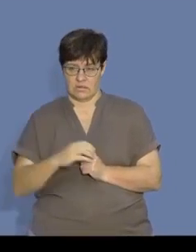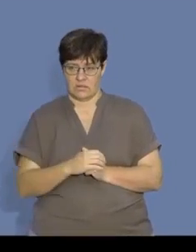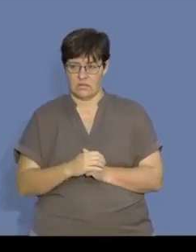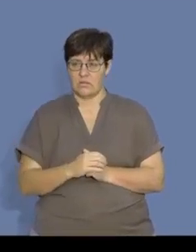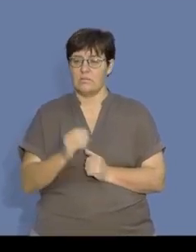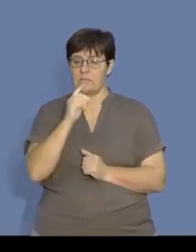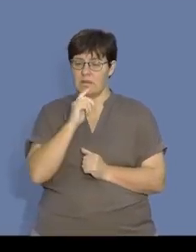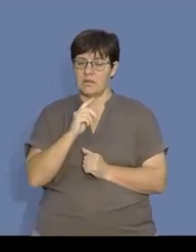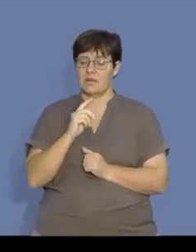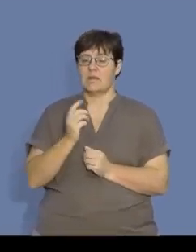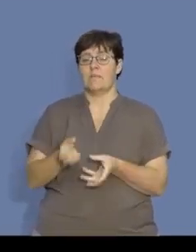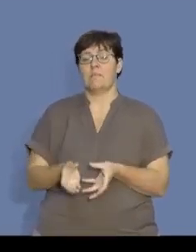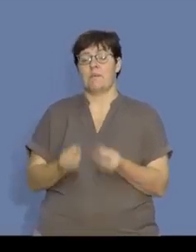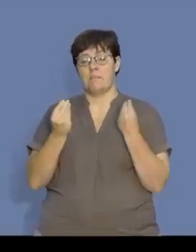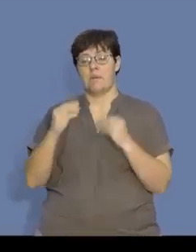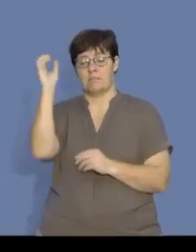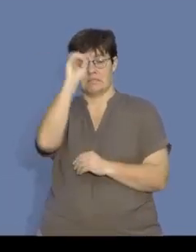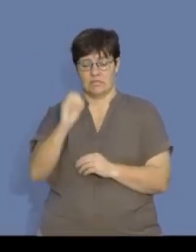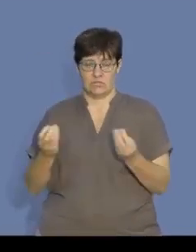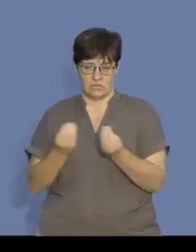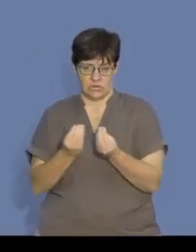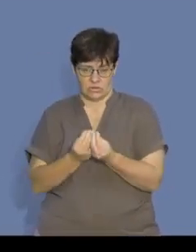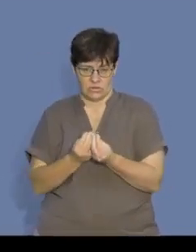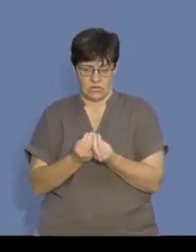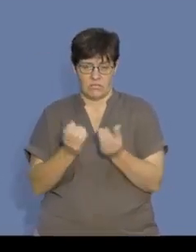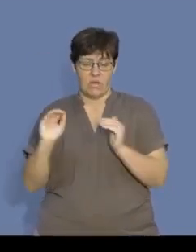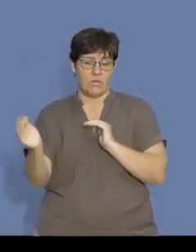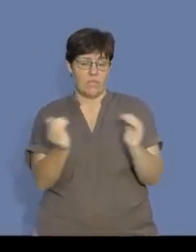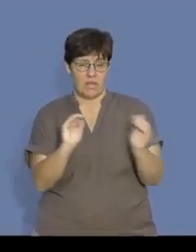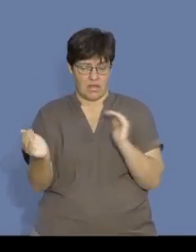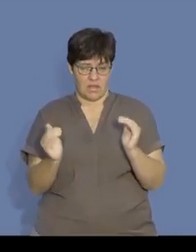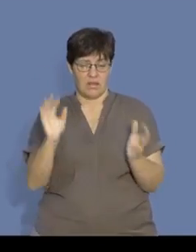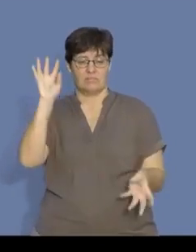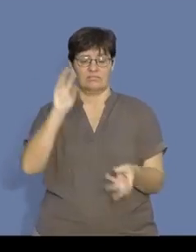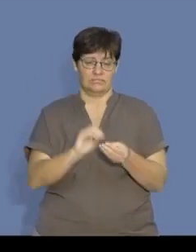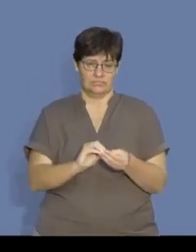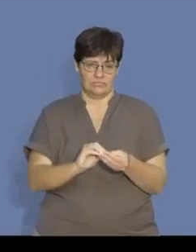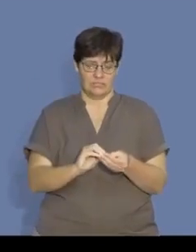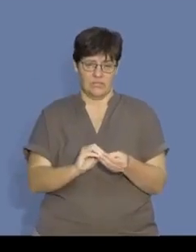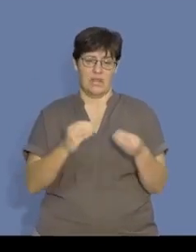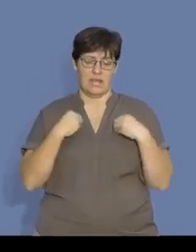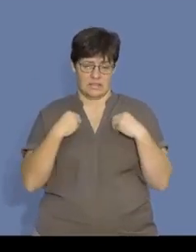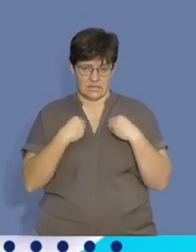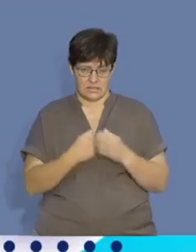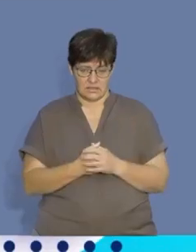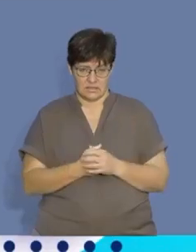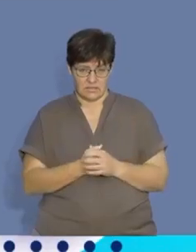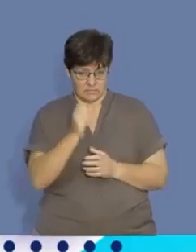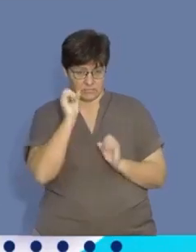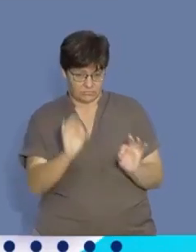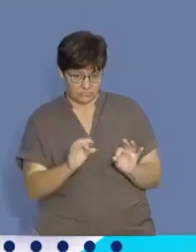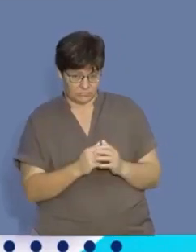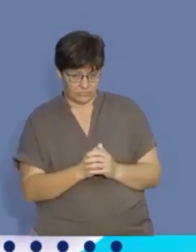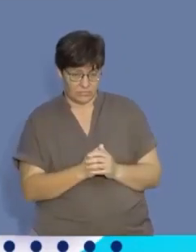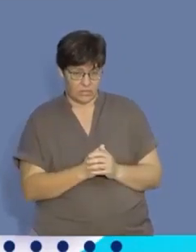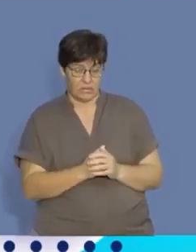Right, this will give me the percentage of stock in comparison to total current